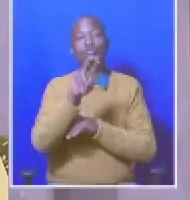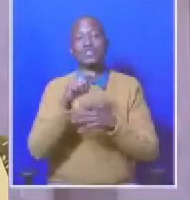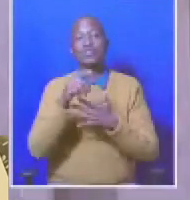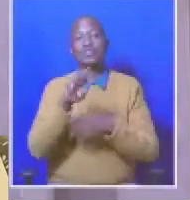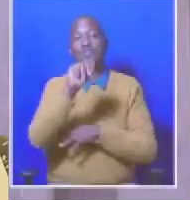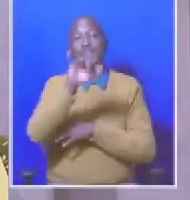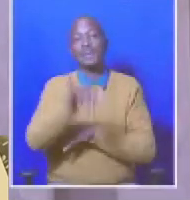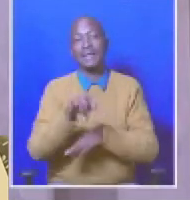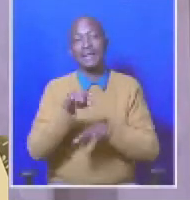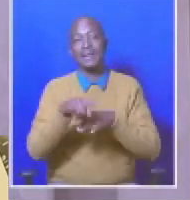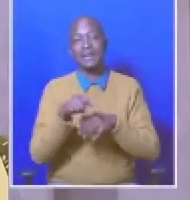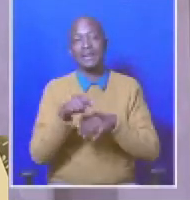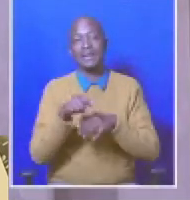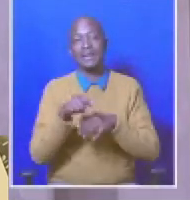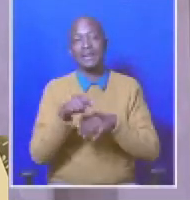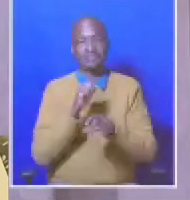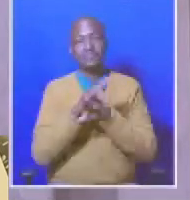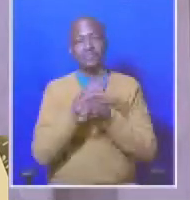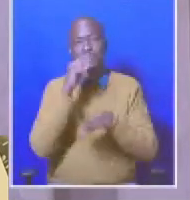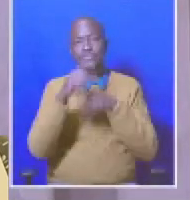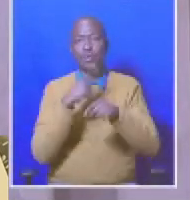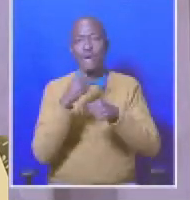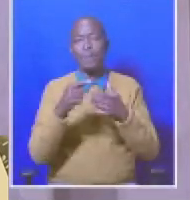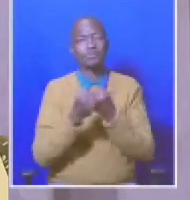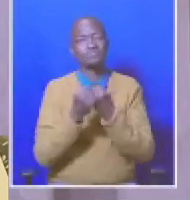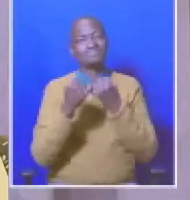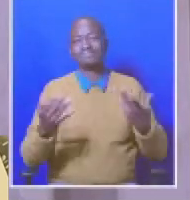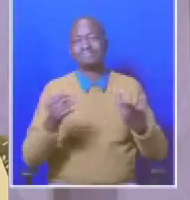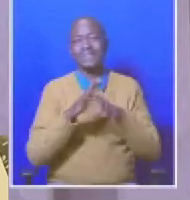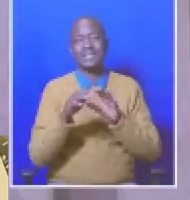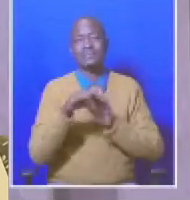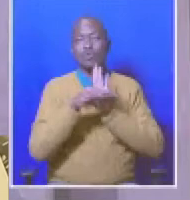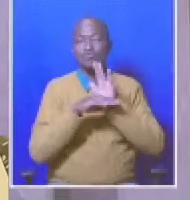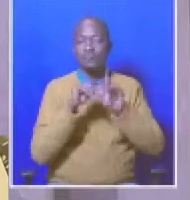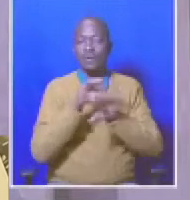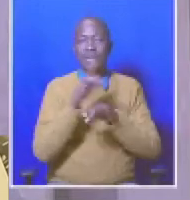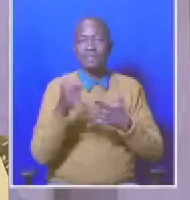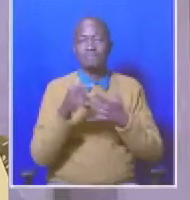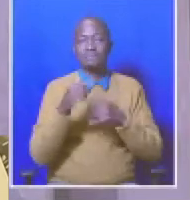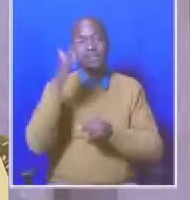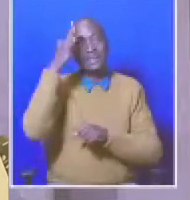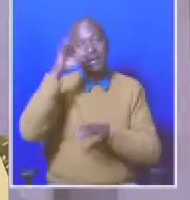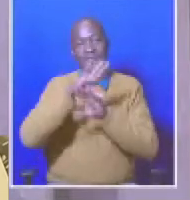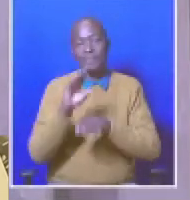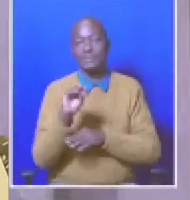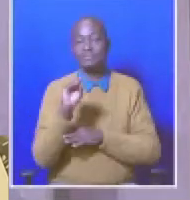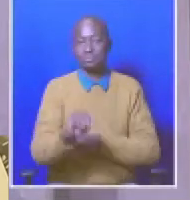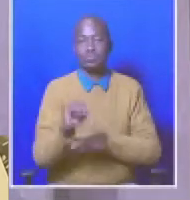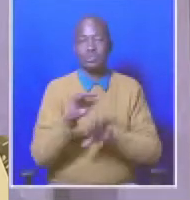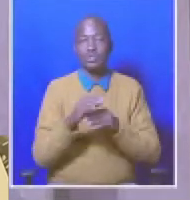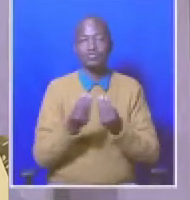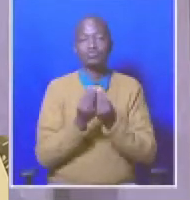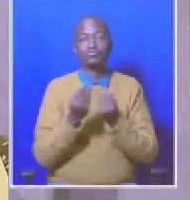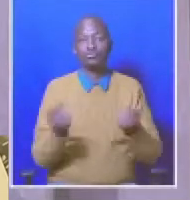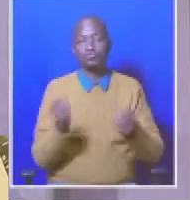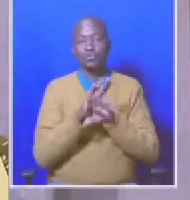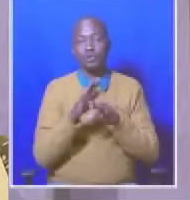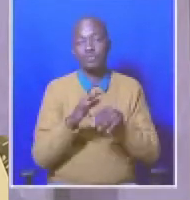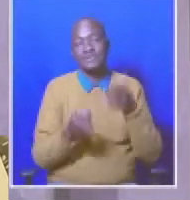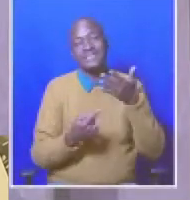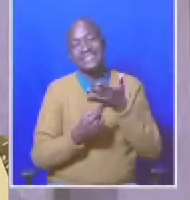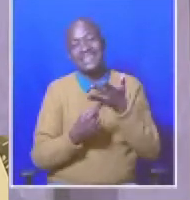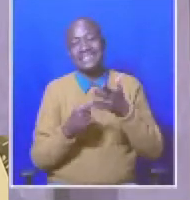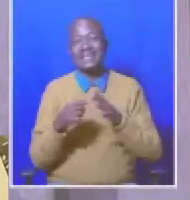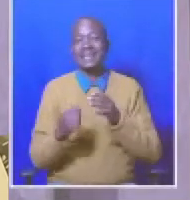we outlined a number of programs that government has put in place to address both financial and technical